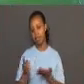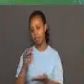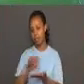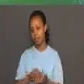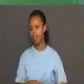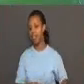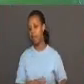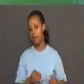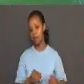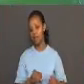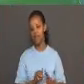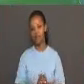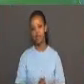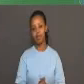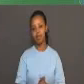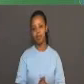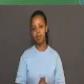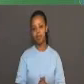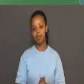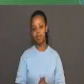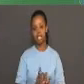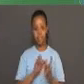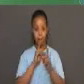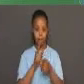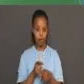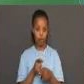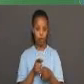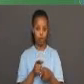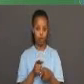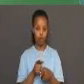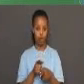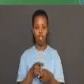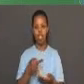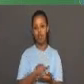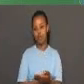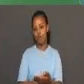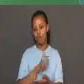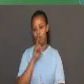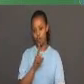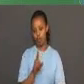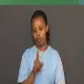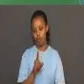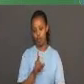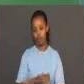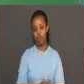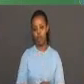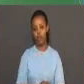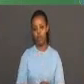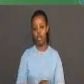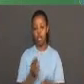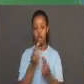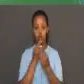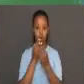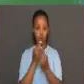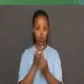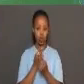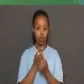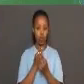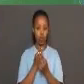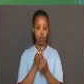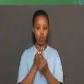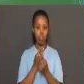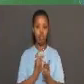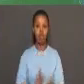Welcome back, students. The answer is glucose. The nutrients made